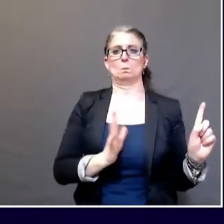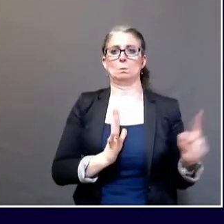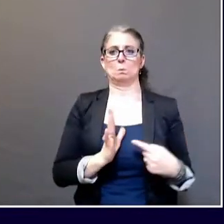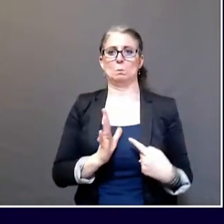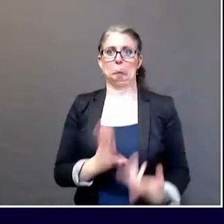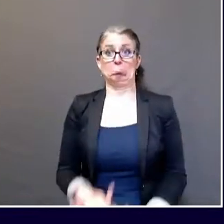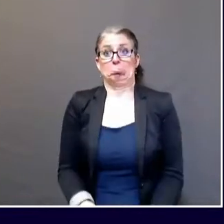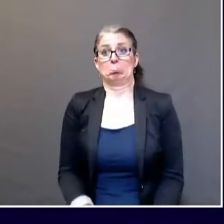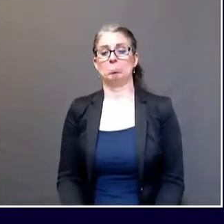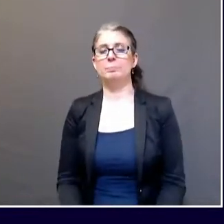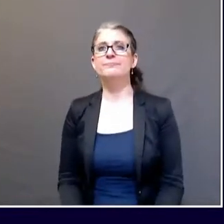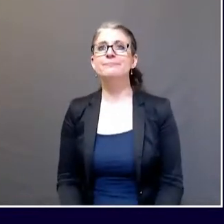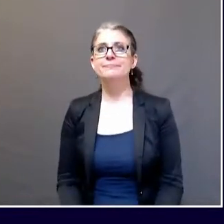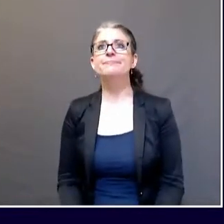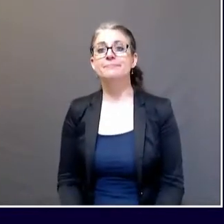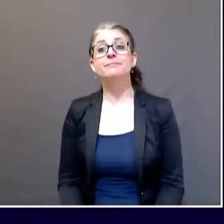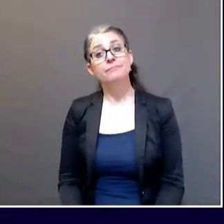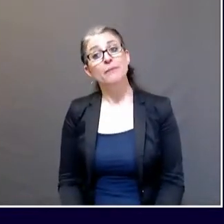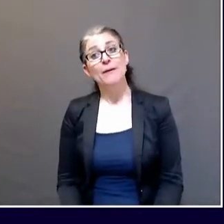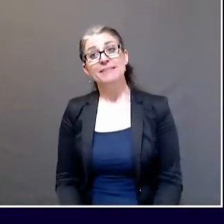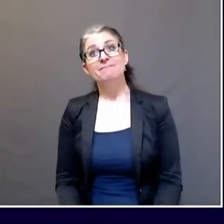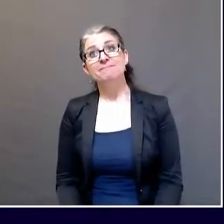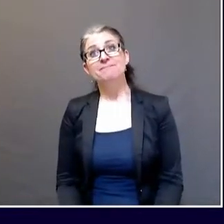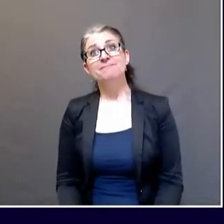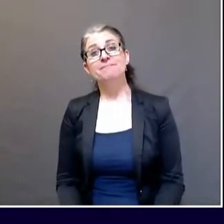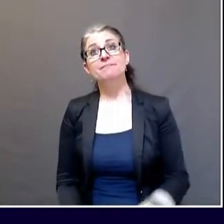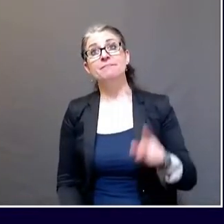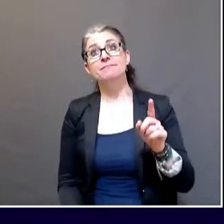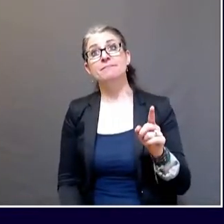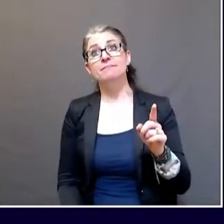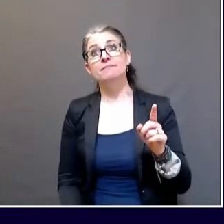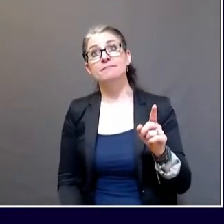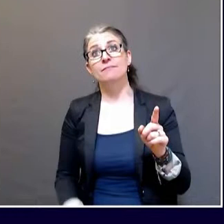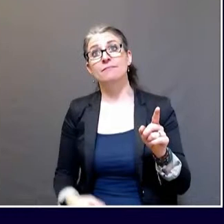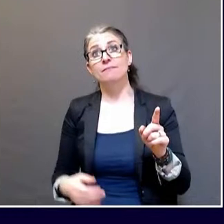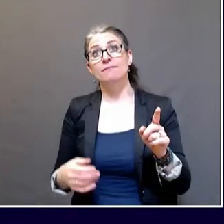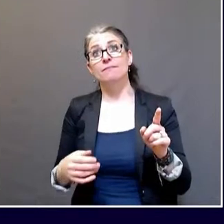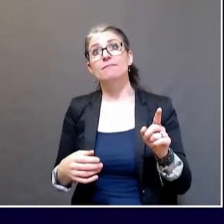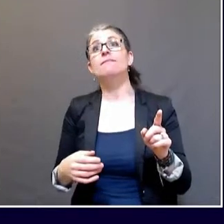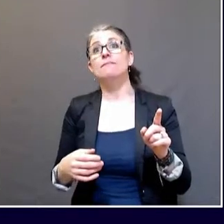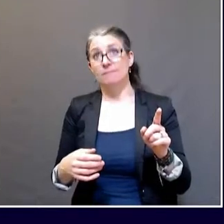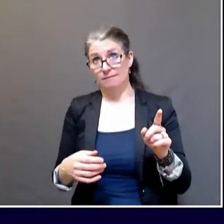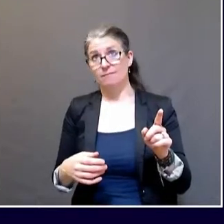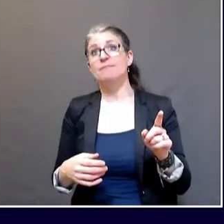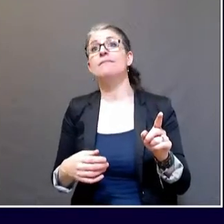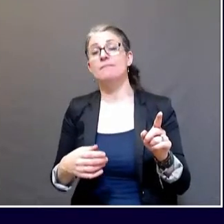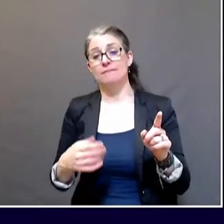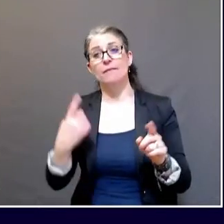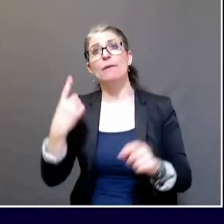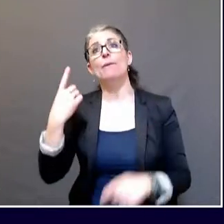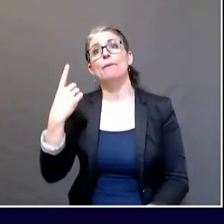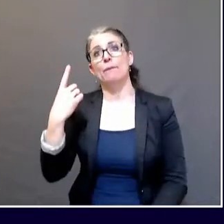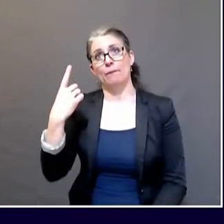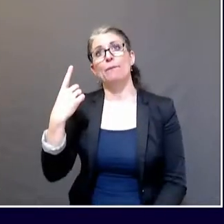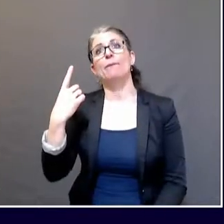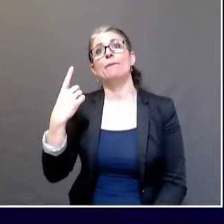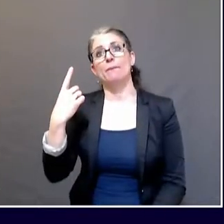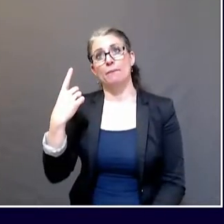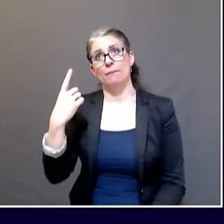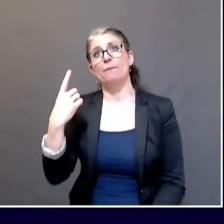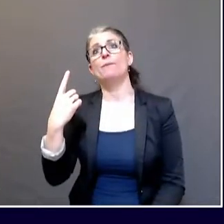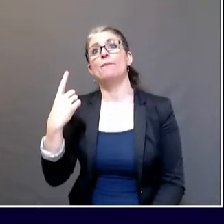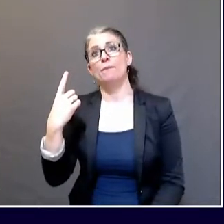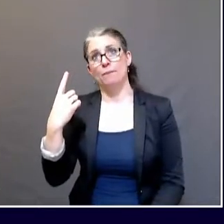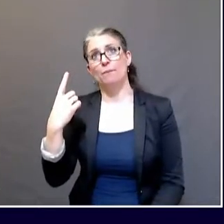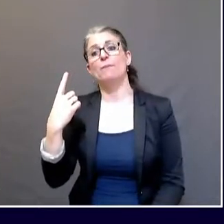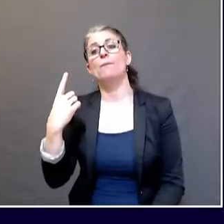health system that's already moved into phase 1B, and there are other hospitals that are preparing, but they haven't gotten there yet. Do you have any insight as